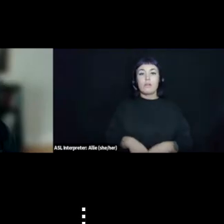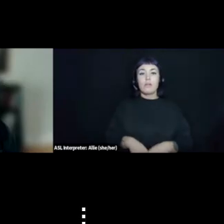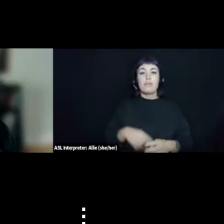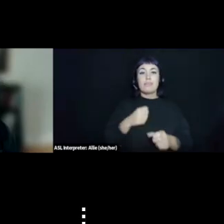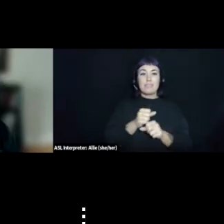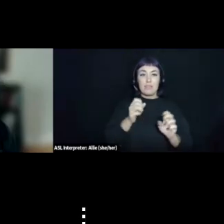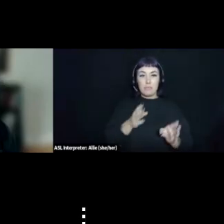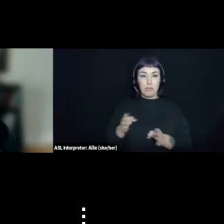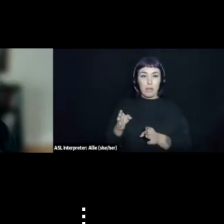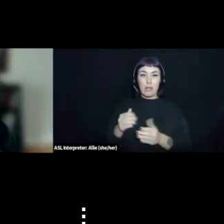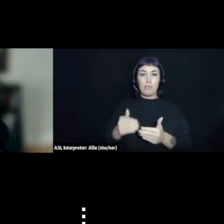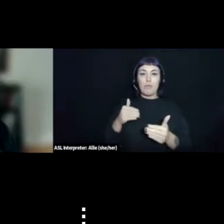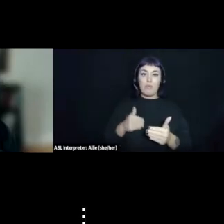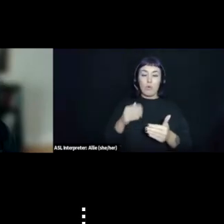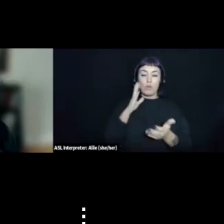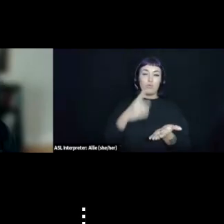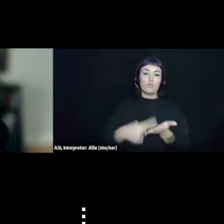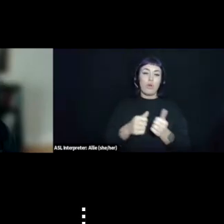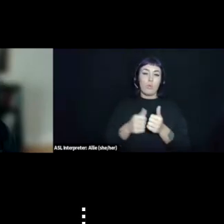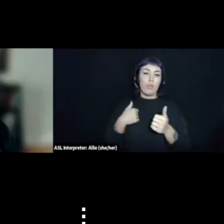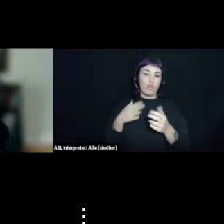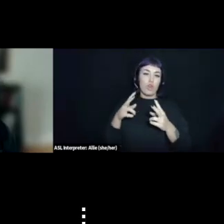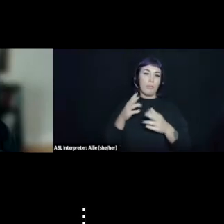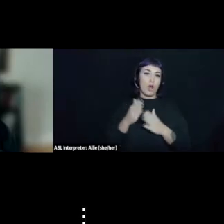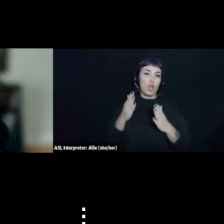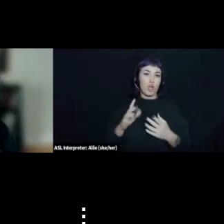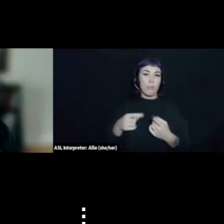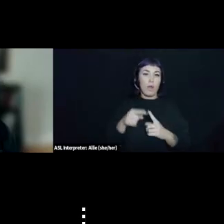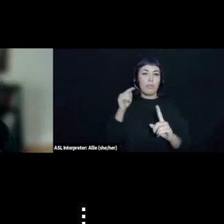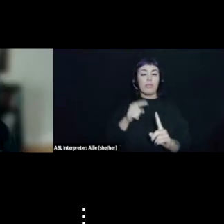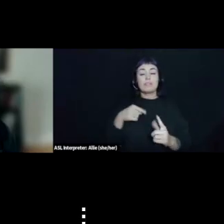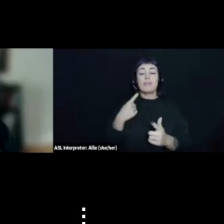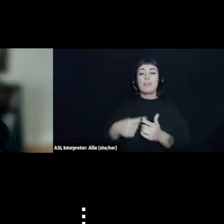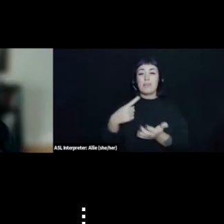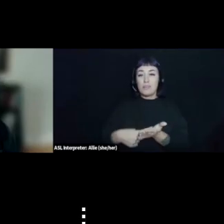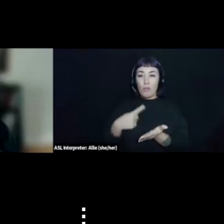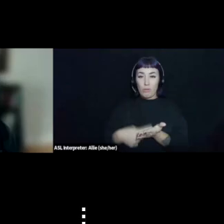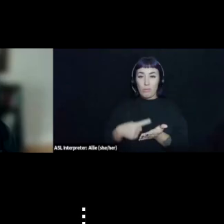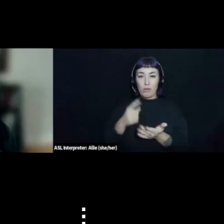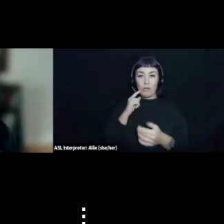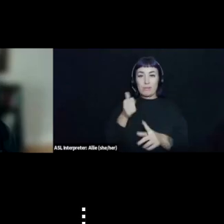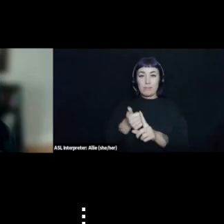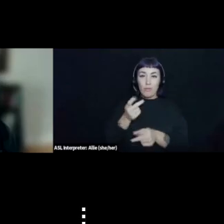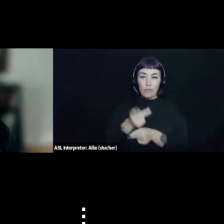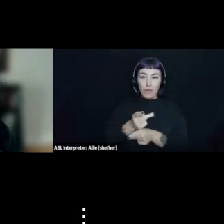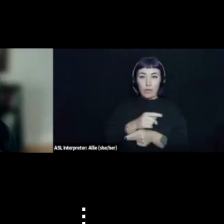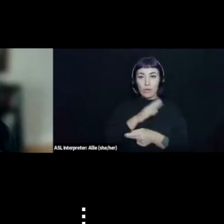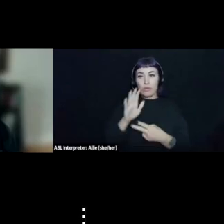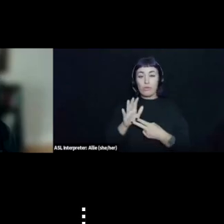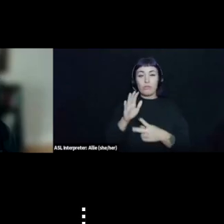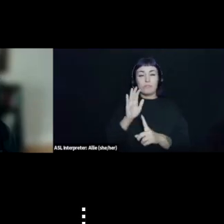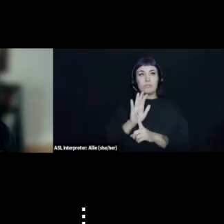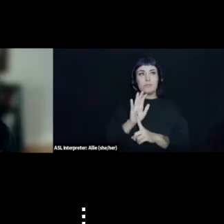plan before you talk to your partner about this. And then let's talk about self-care